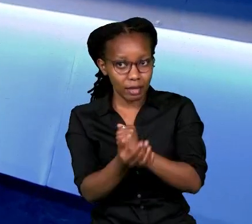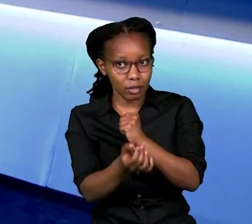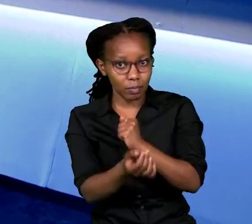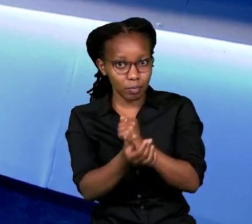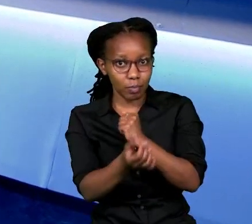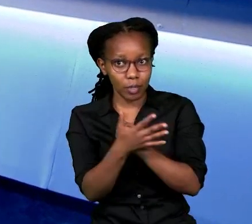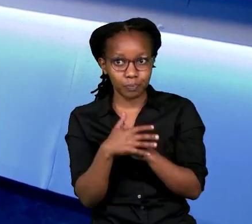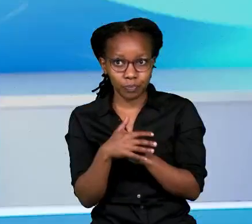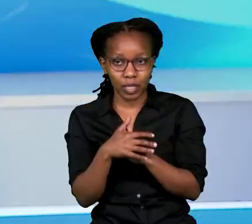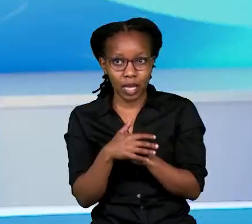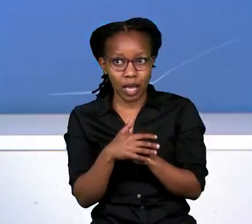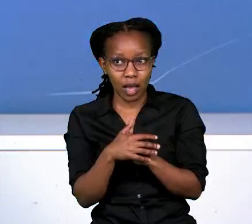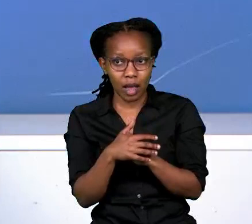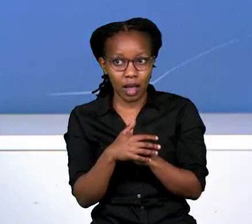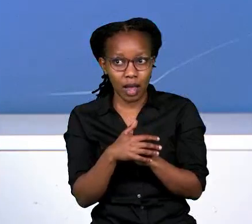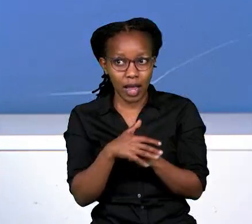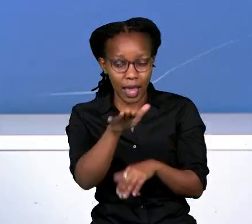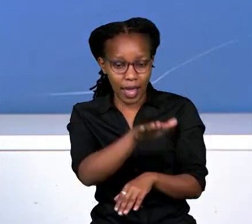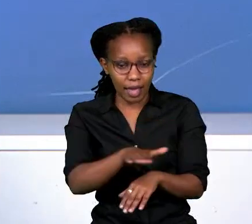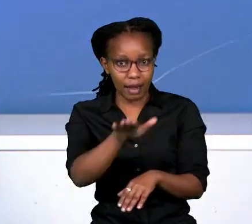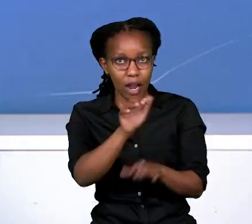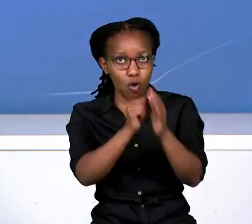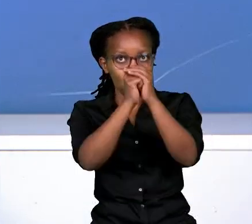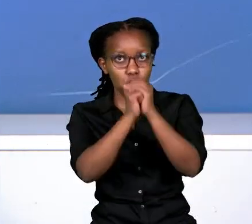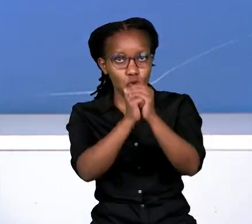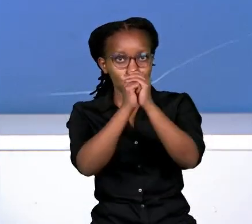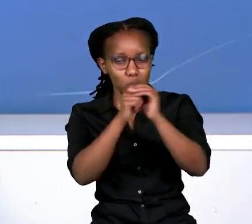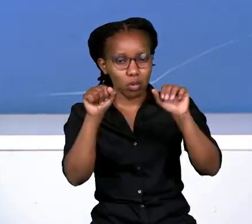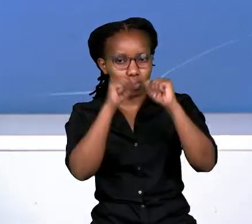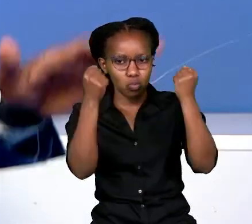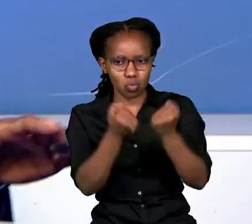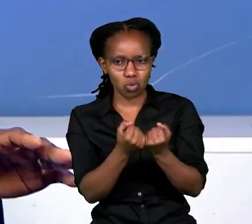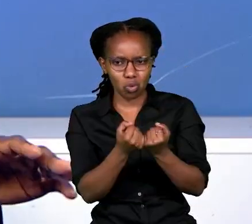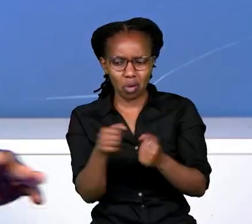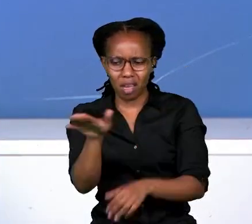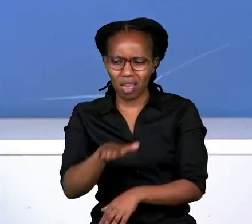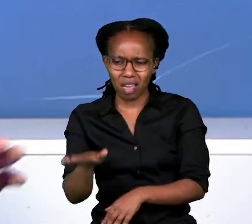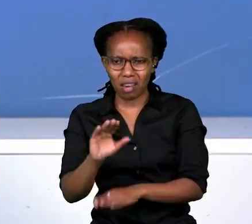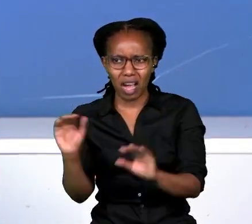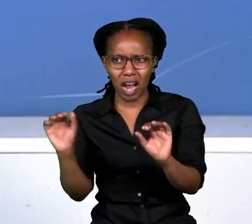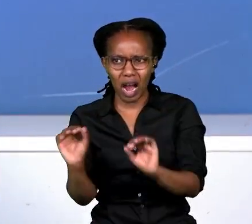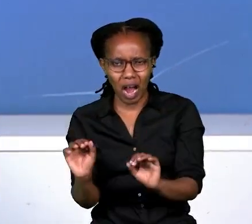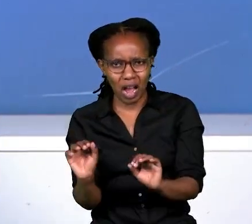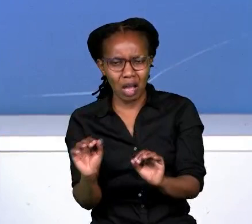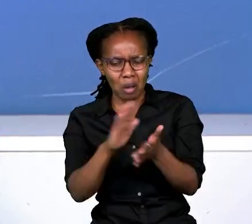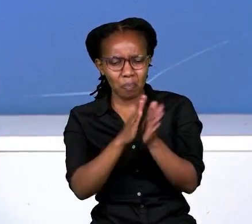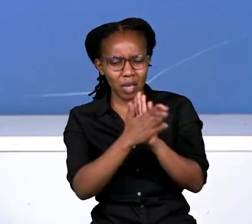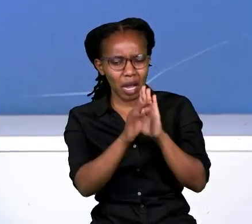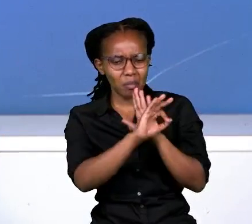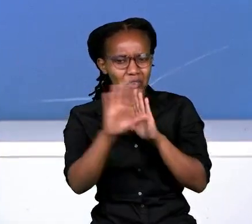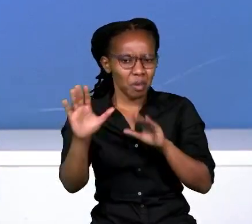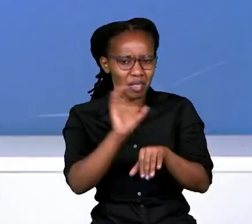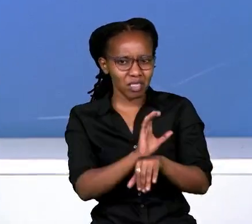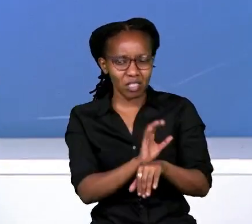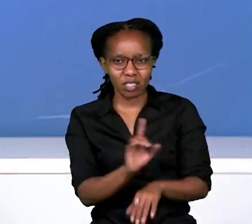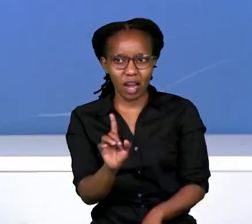the altar is not a social place. It's not a place to, you know, become popular or something. So I